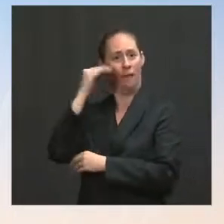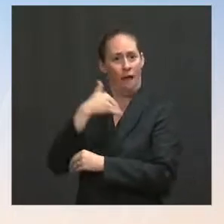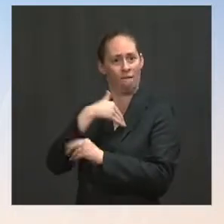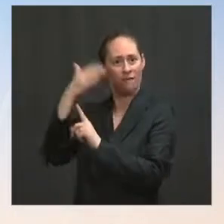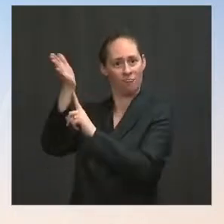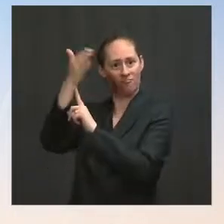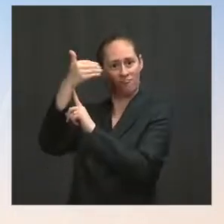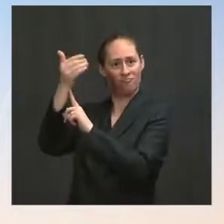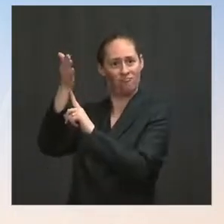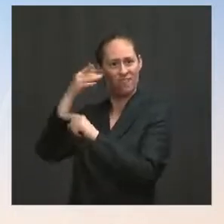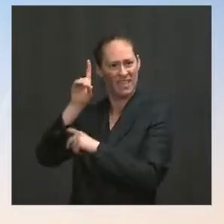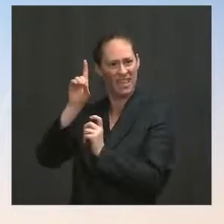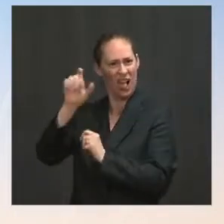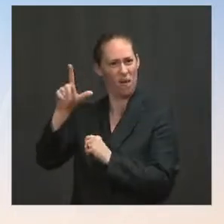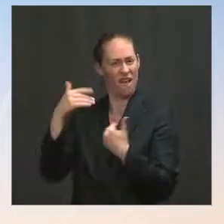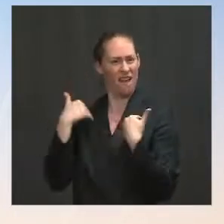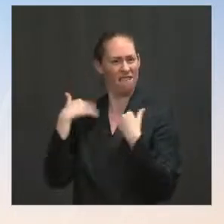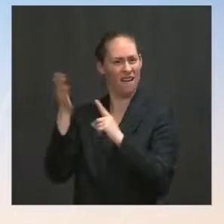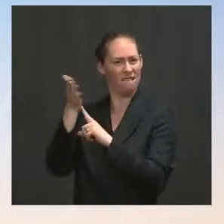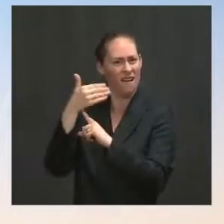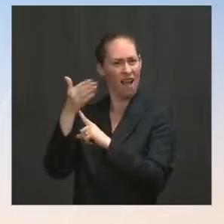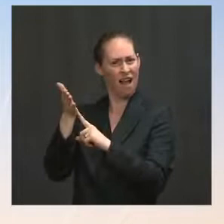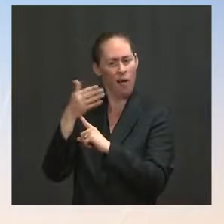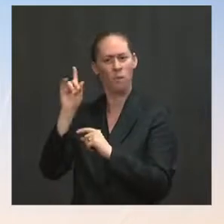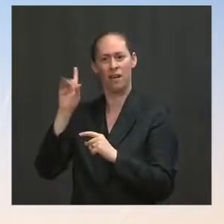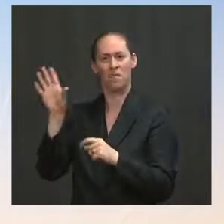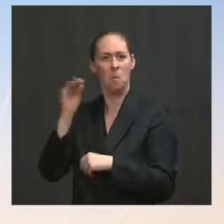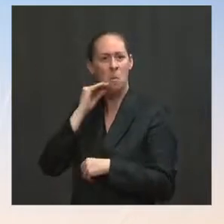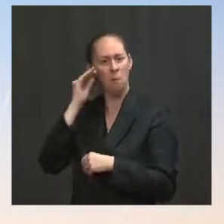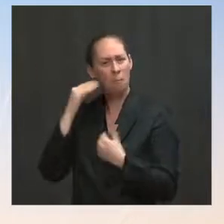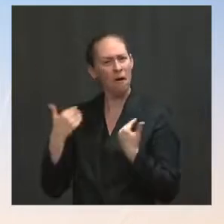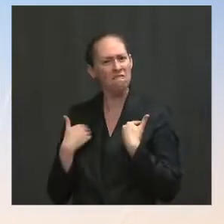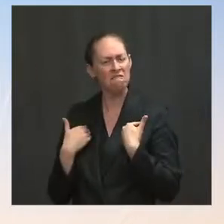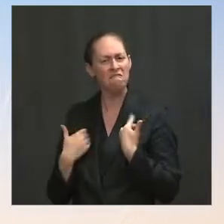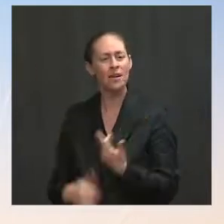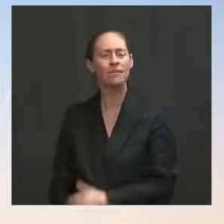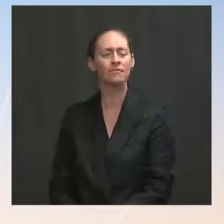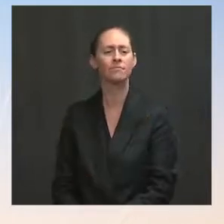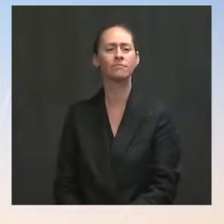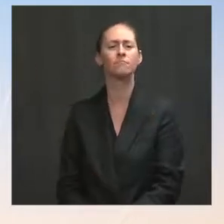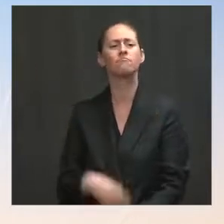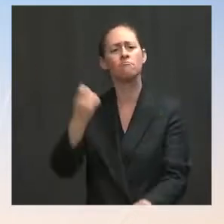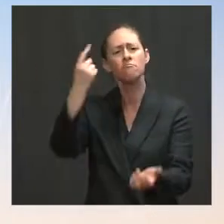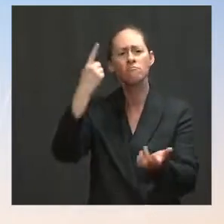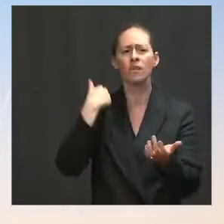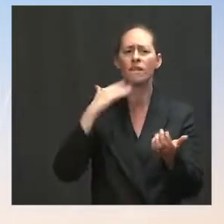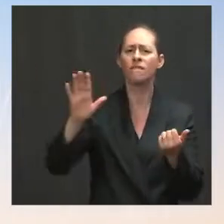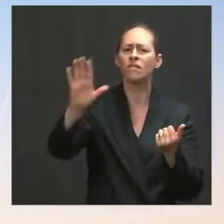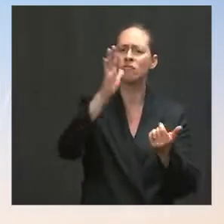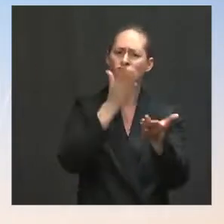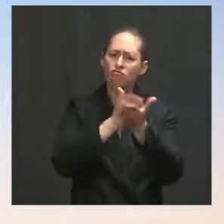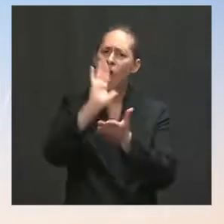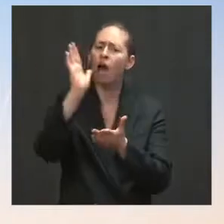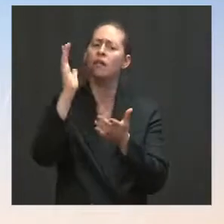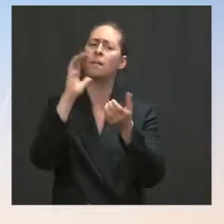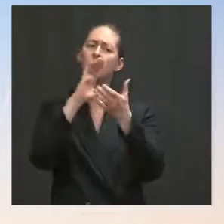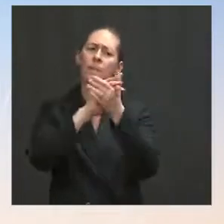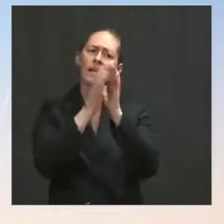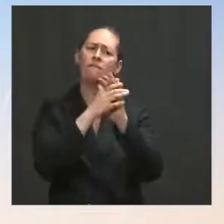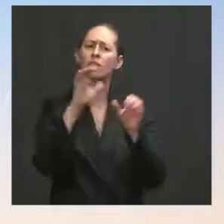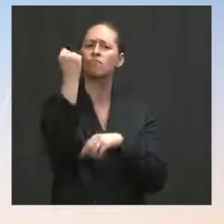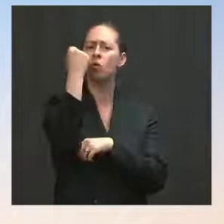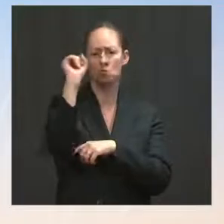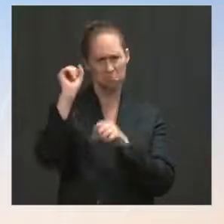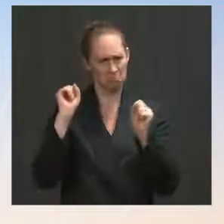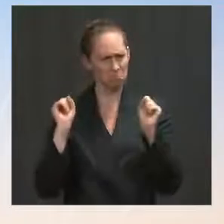other places where he's lived throughout his time. But he also believes that people have the right to peaceful protests, and he thinks both can be true.